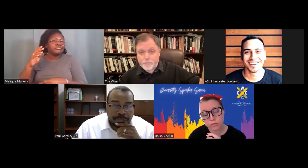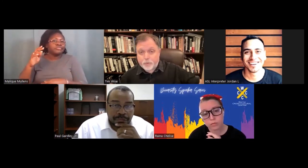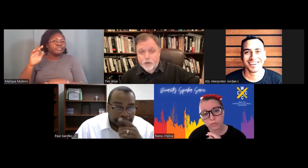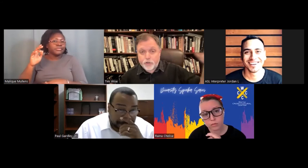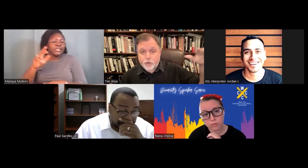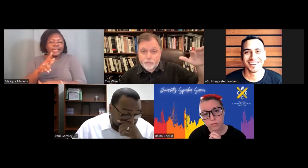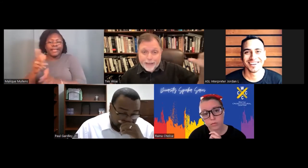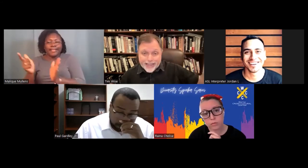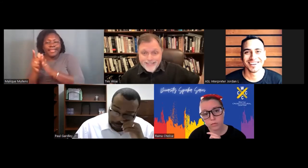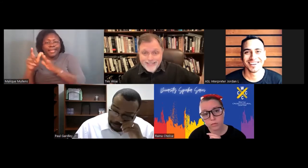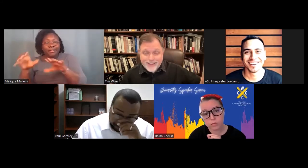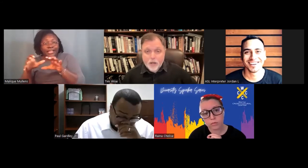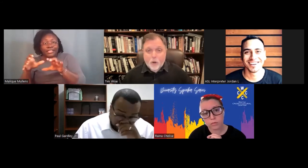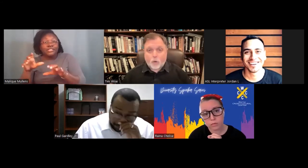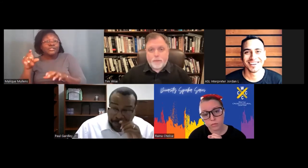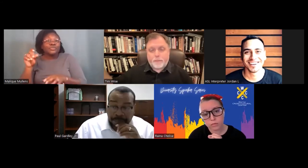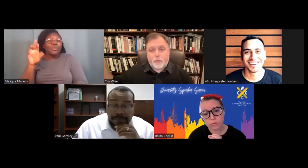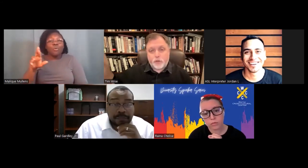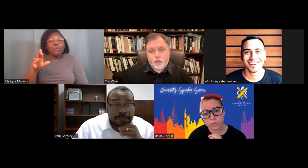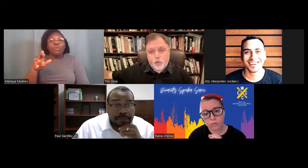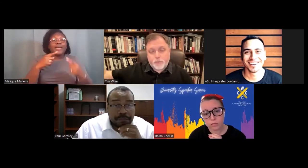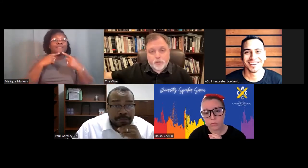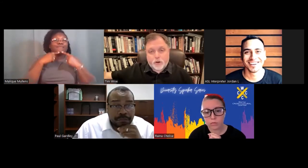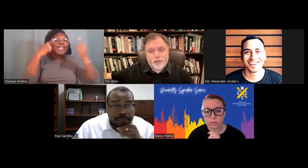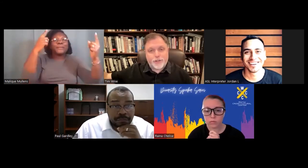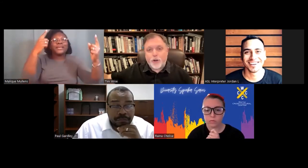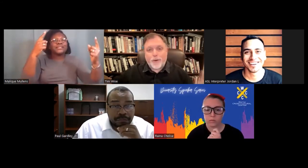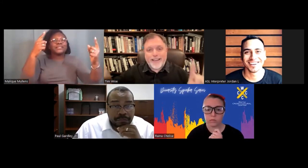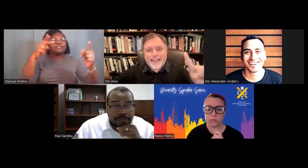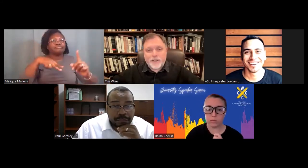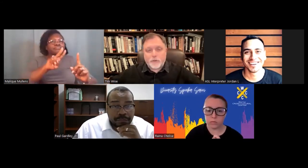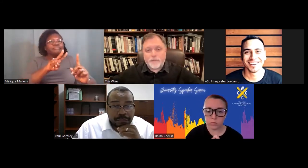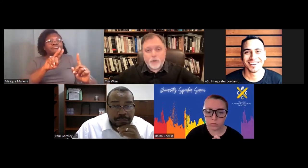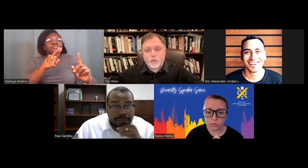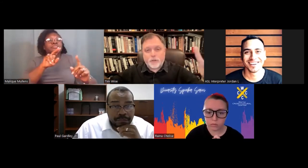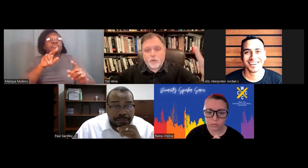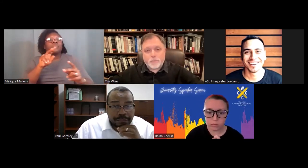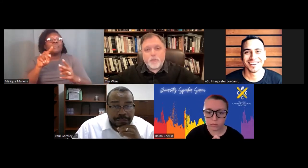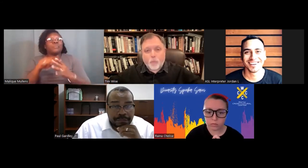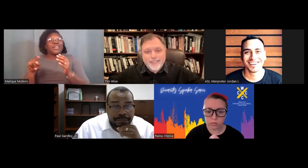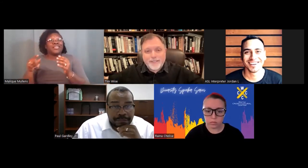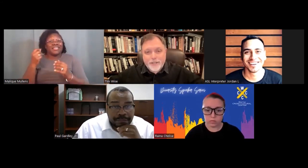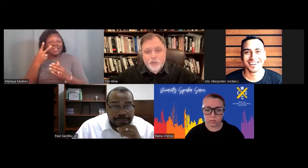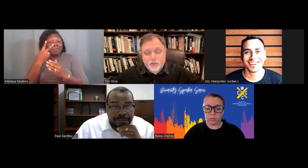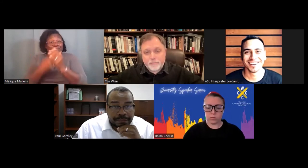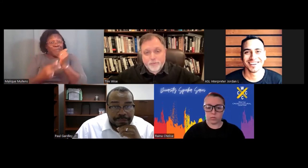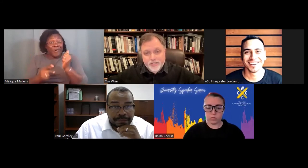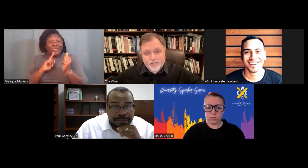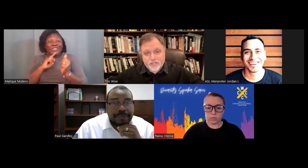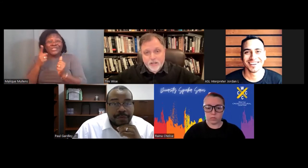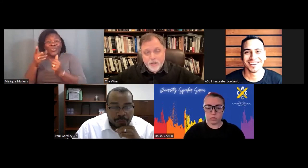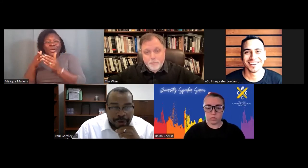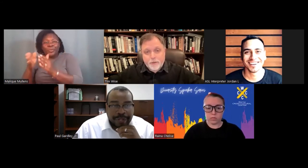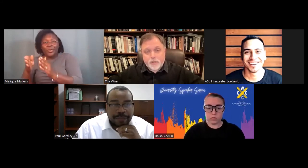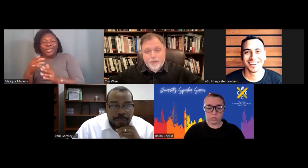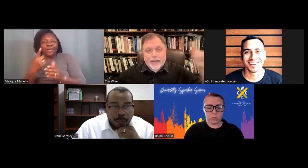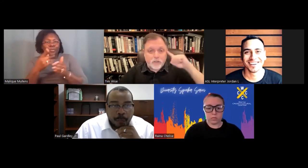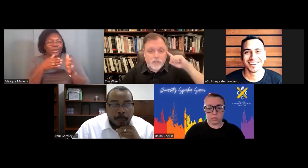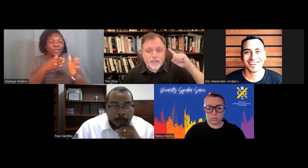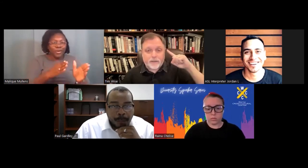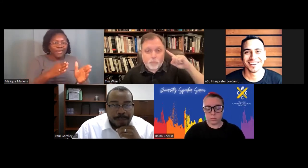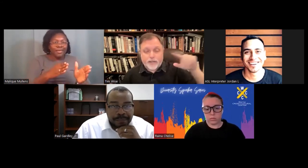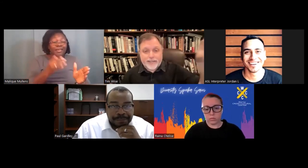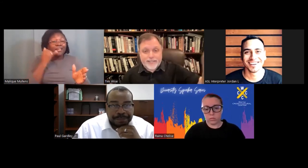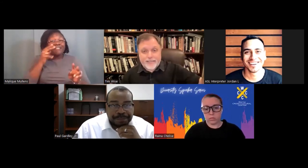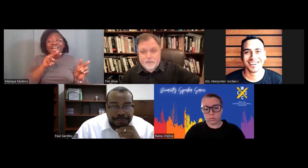seeing people that are doing bad stuff or people that are superstars. And you know what? Neither of those are both one-dimensional impressions. Because when I